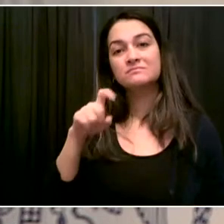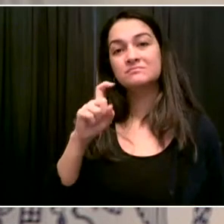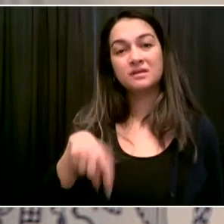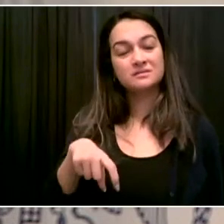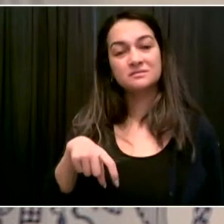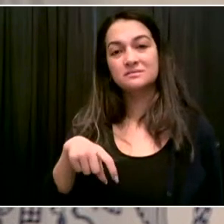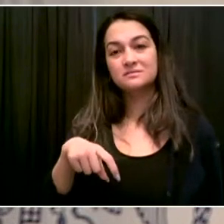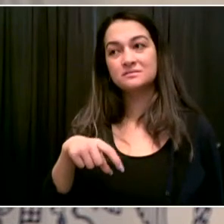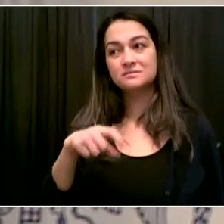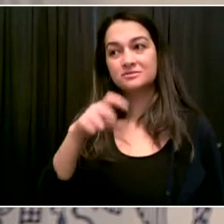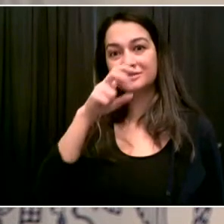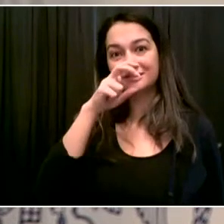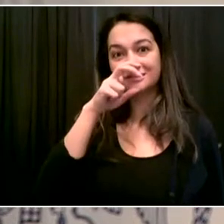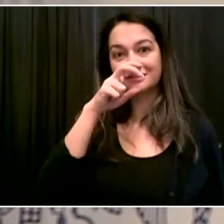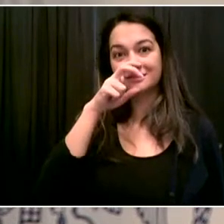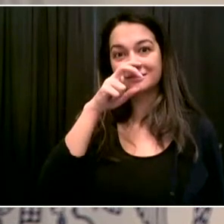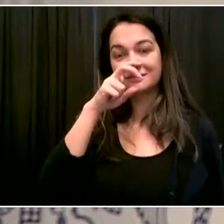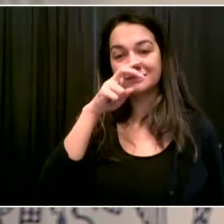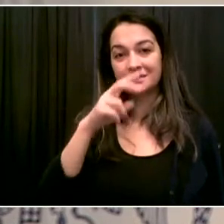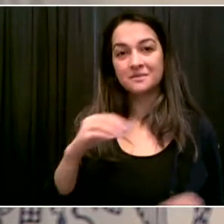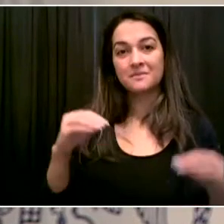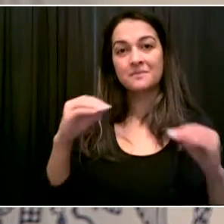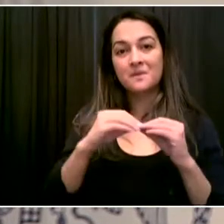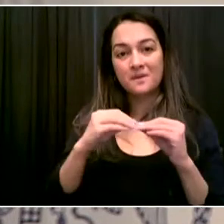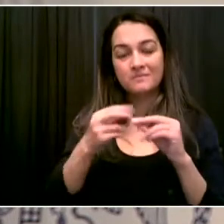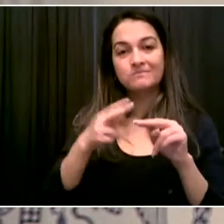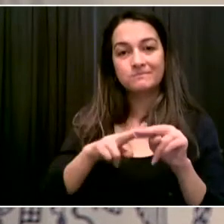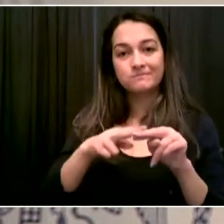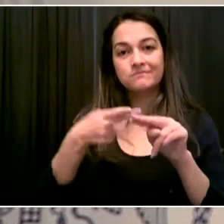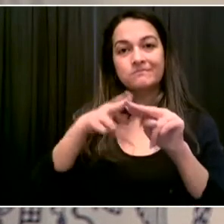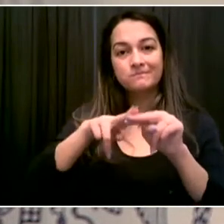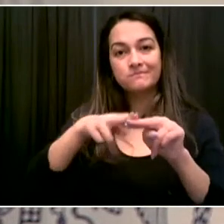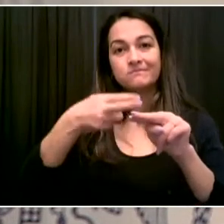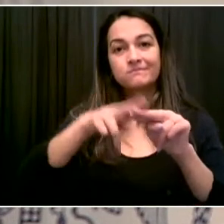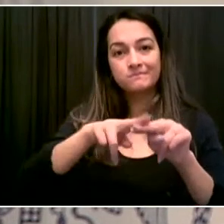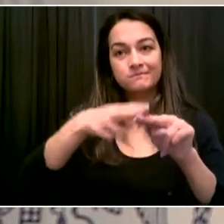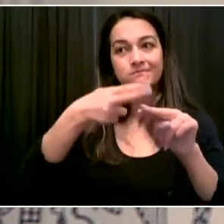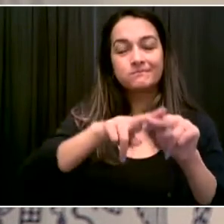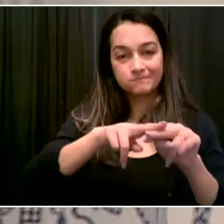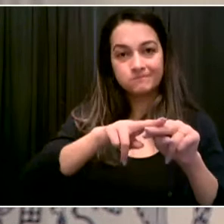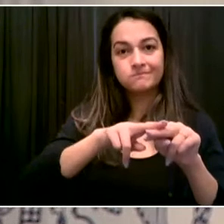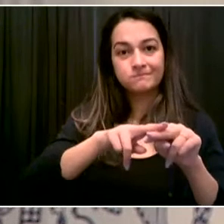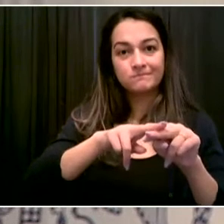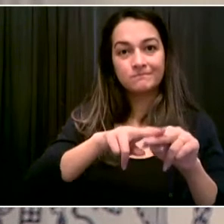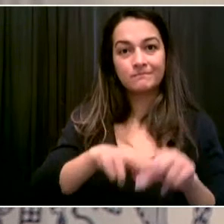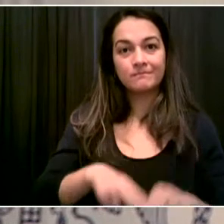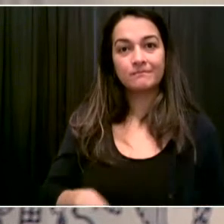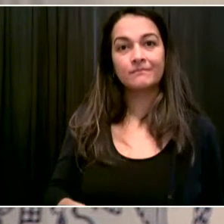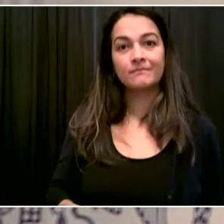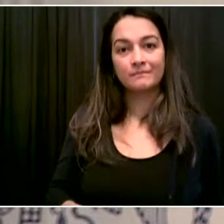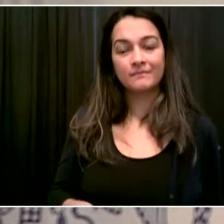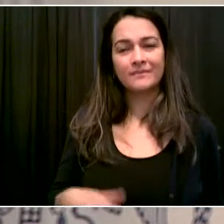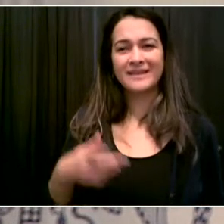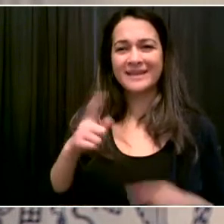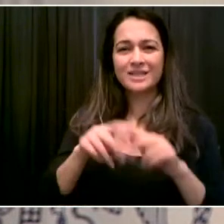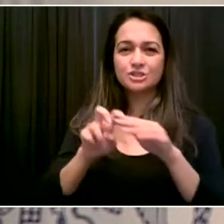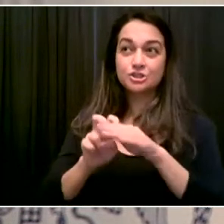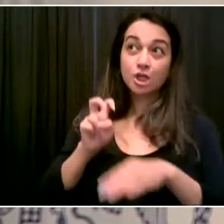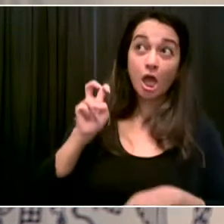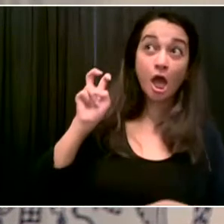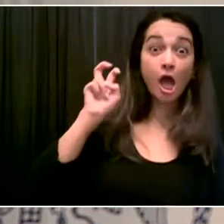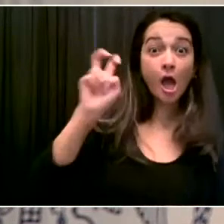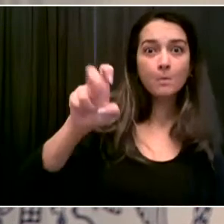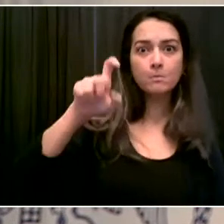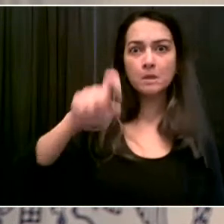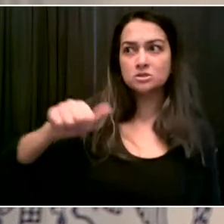we're acting on a number of them. And when we think it's the right time for each option, we move. So the mandate